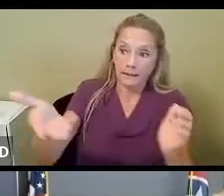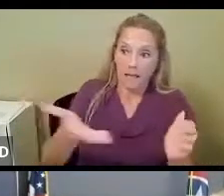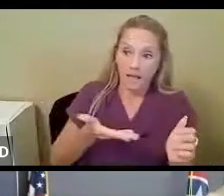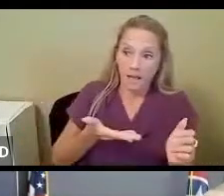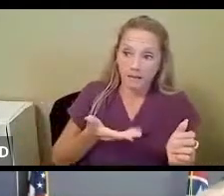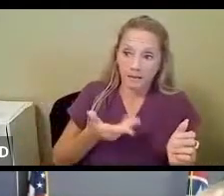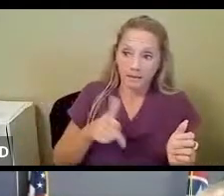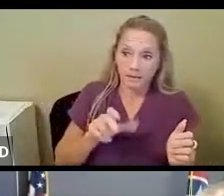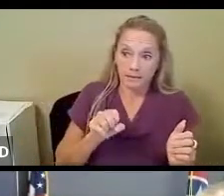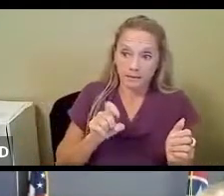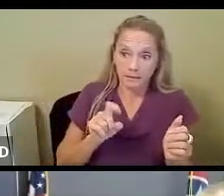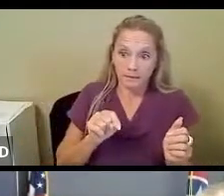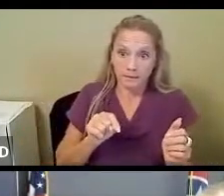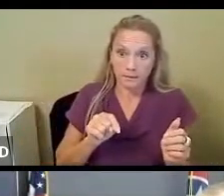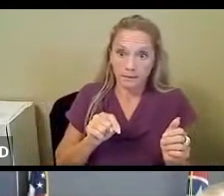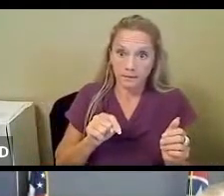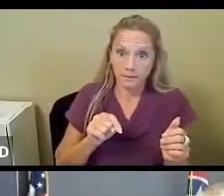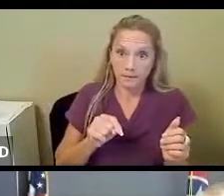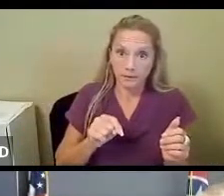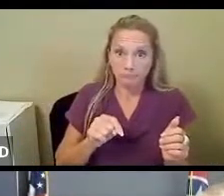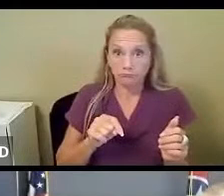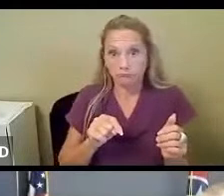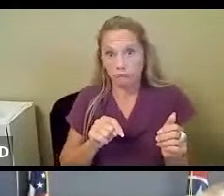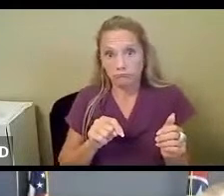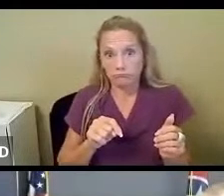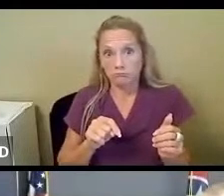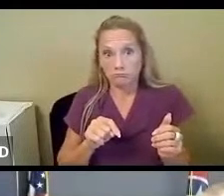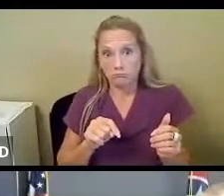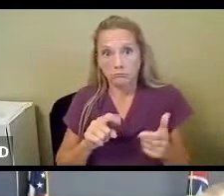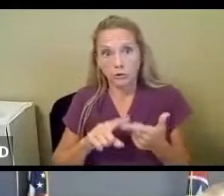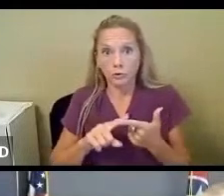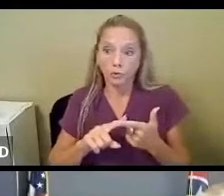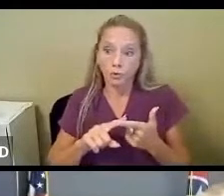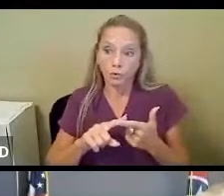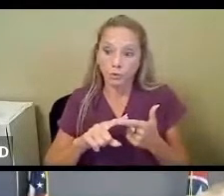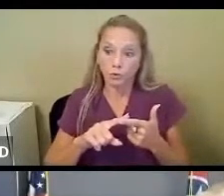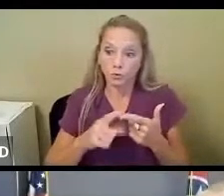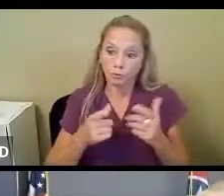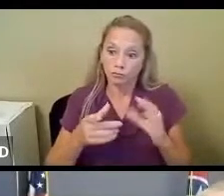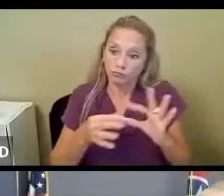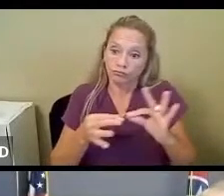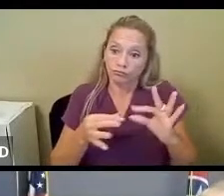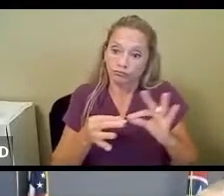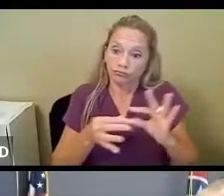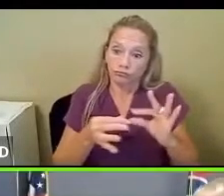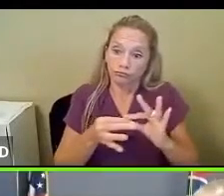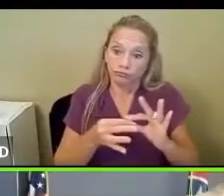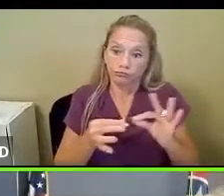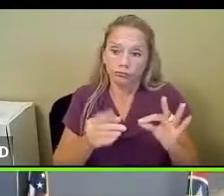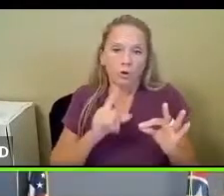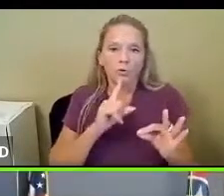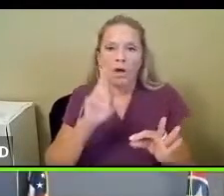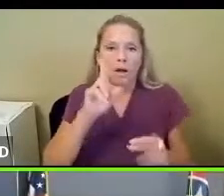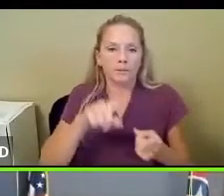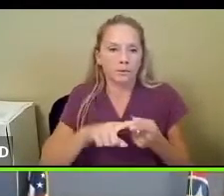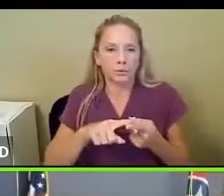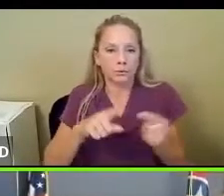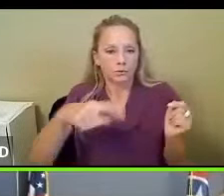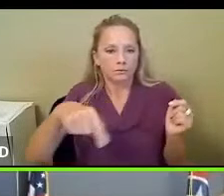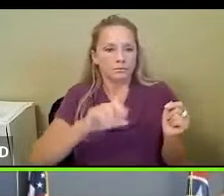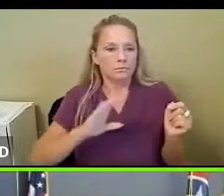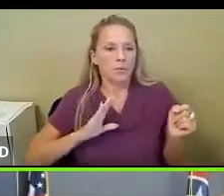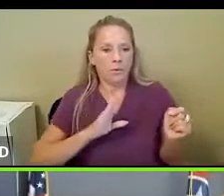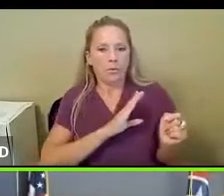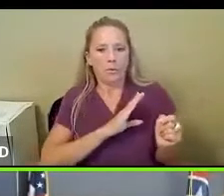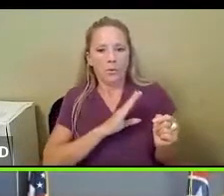of course, to curtail their comments. It's fine. really up to the board. I can't really